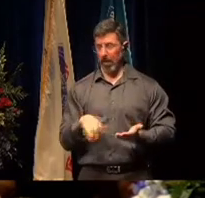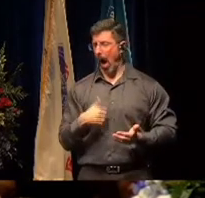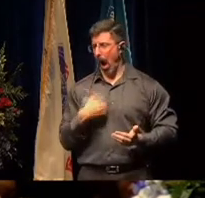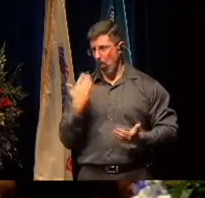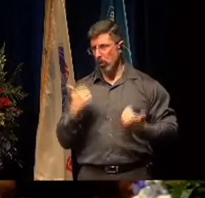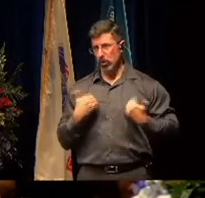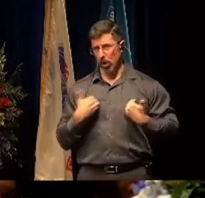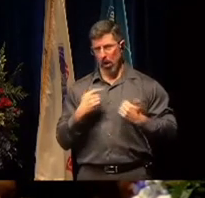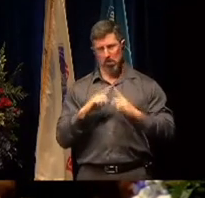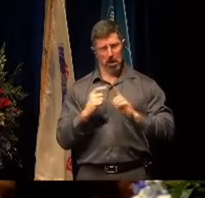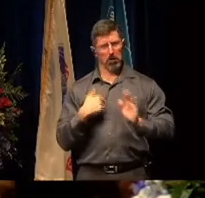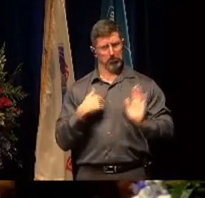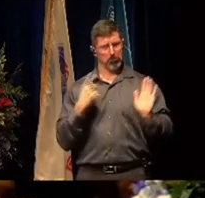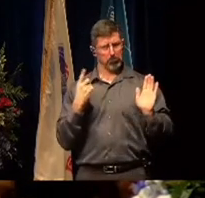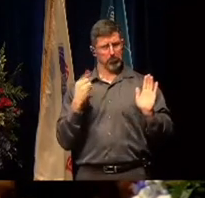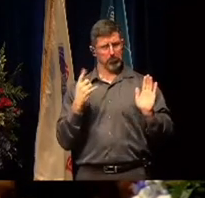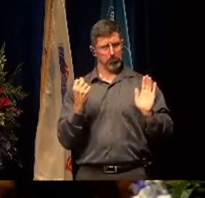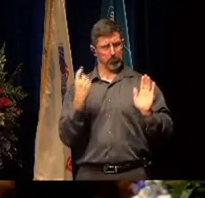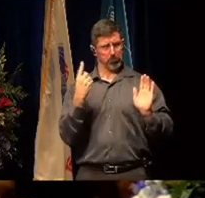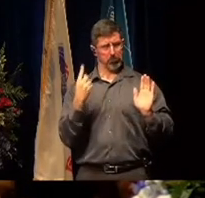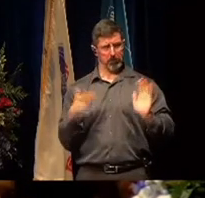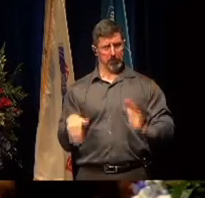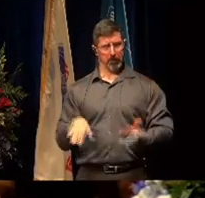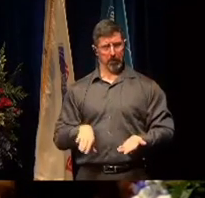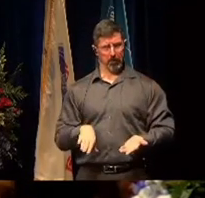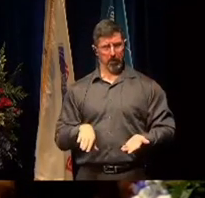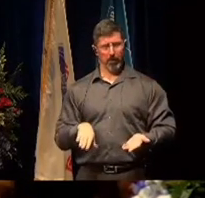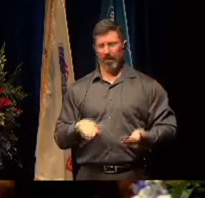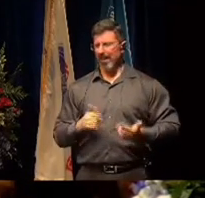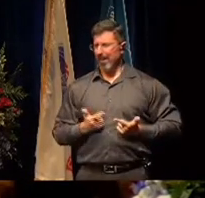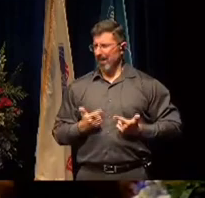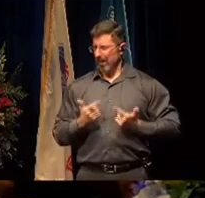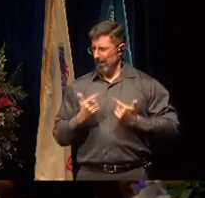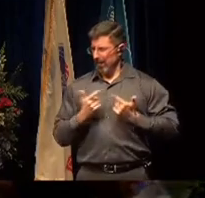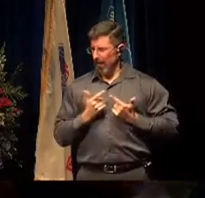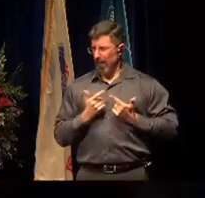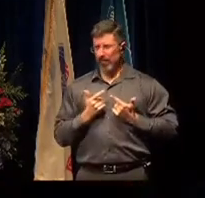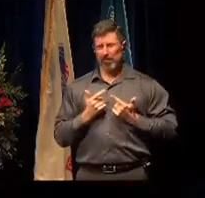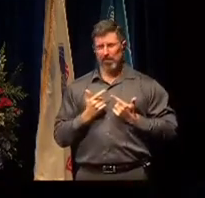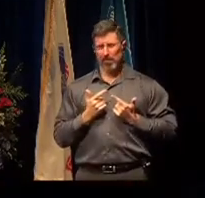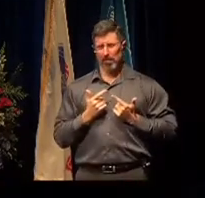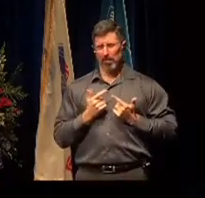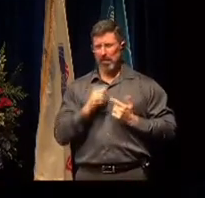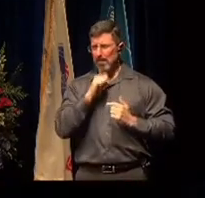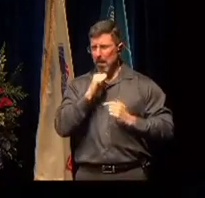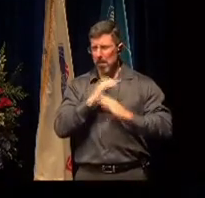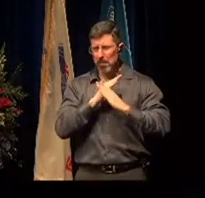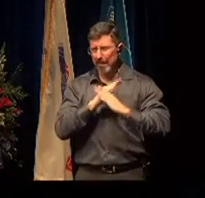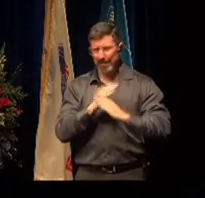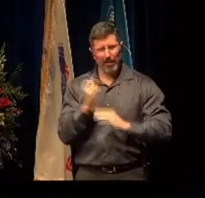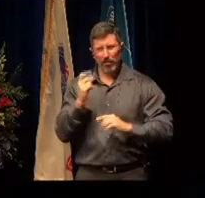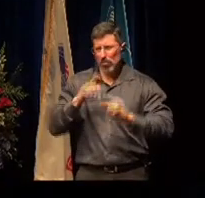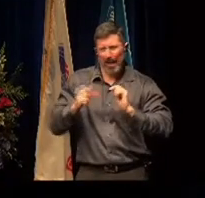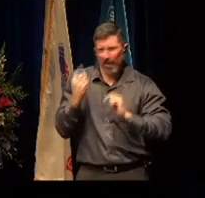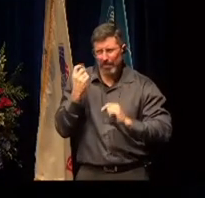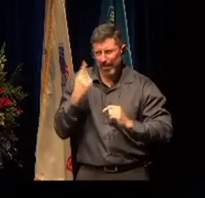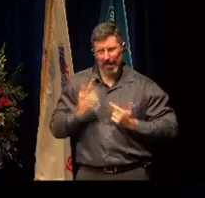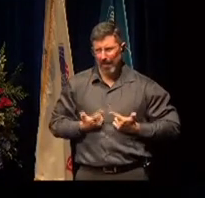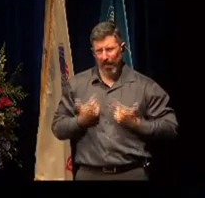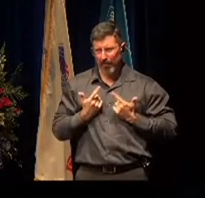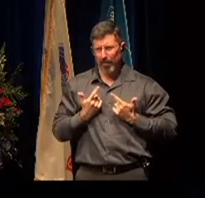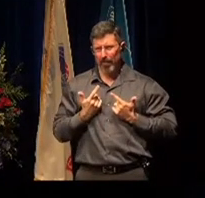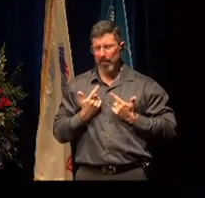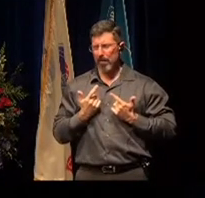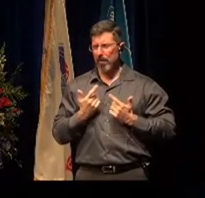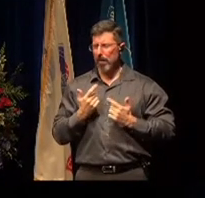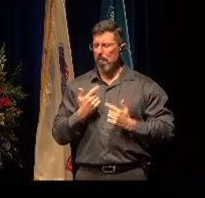that life has a meaning the protected will never know. He asked me what I felt for the men that I went to war with. I told him, "There